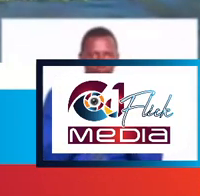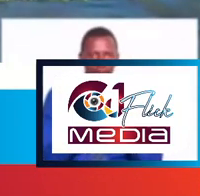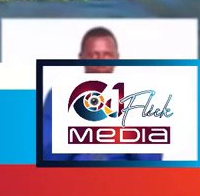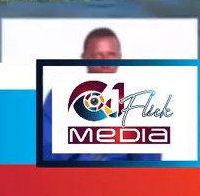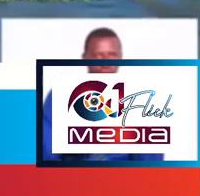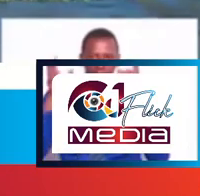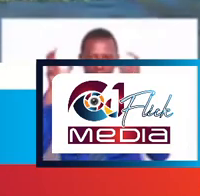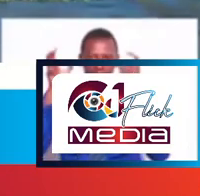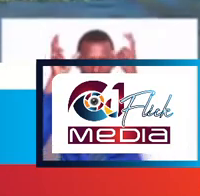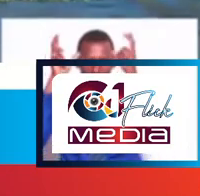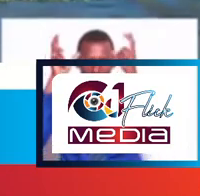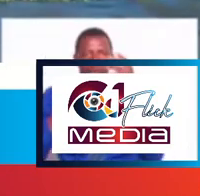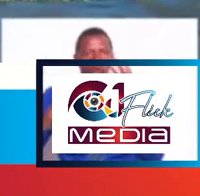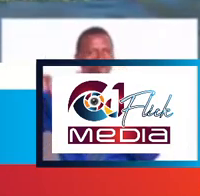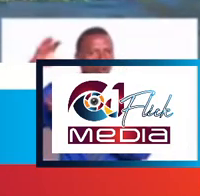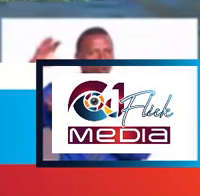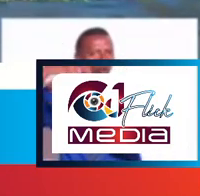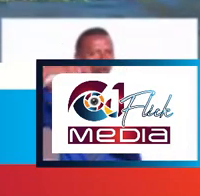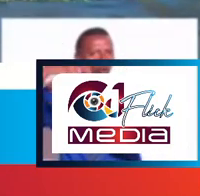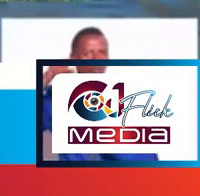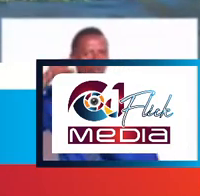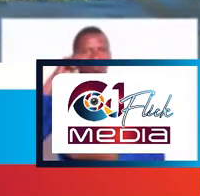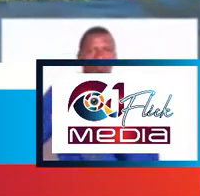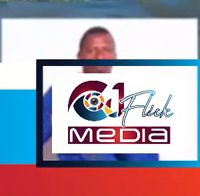devil wants to confuse you more.